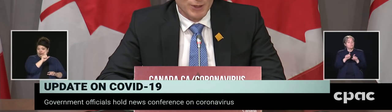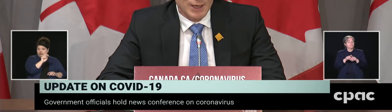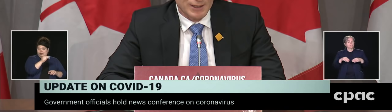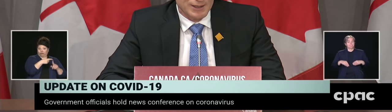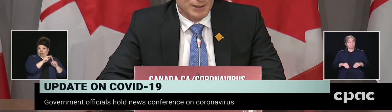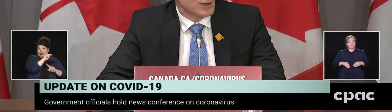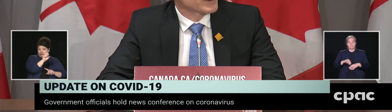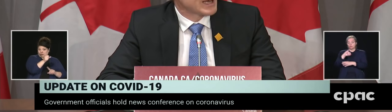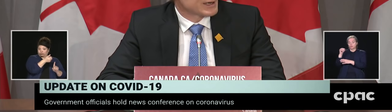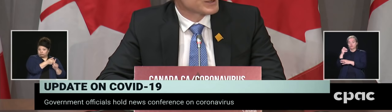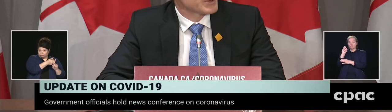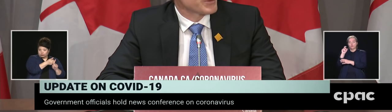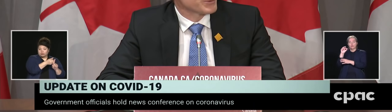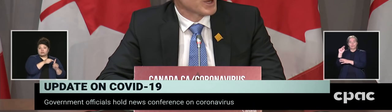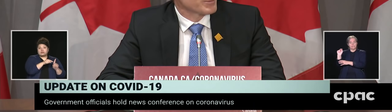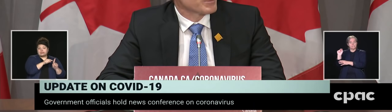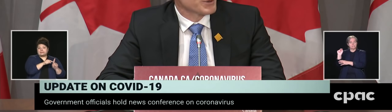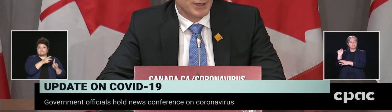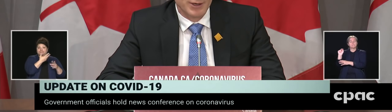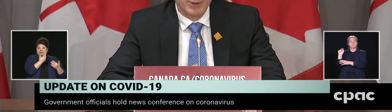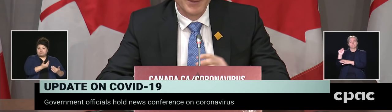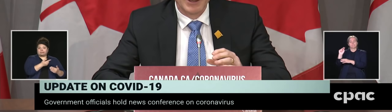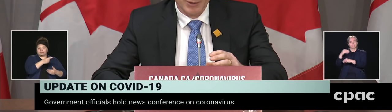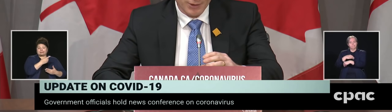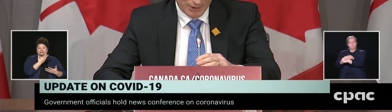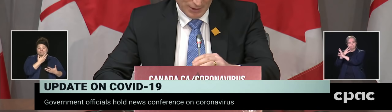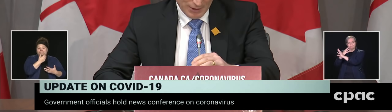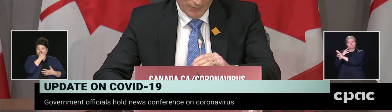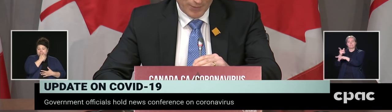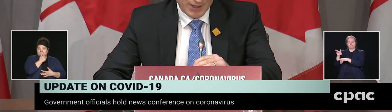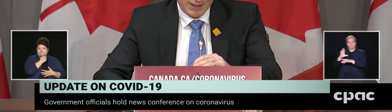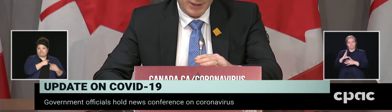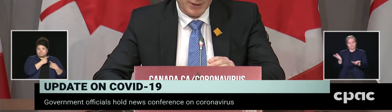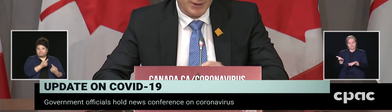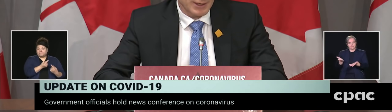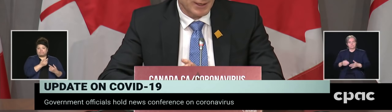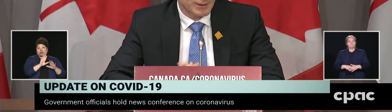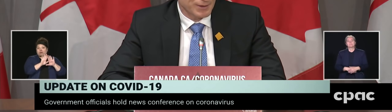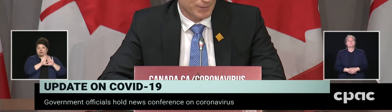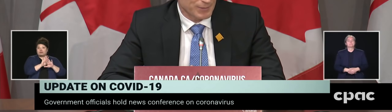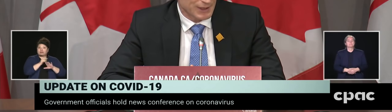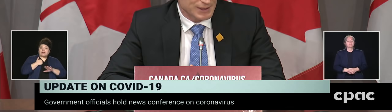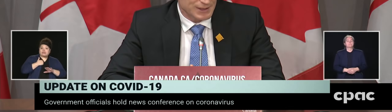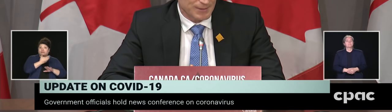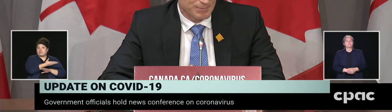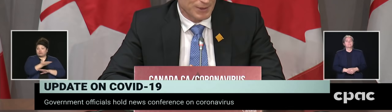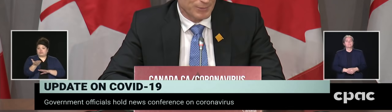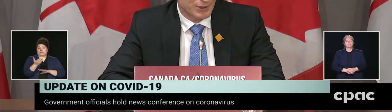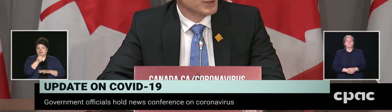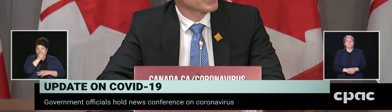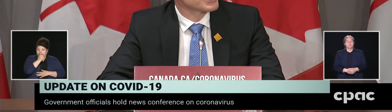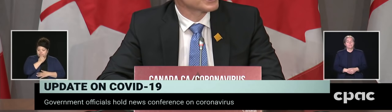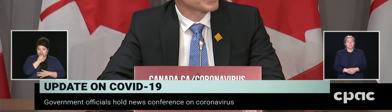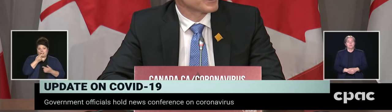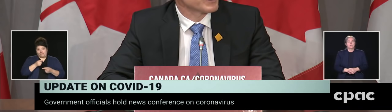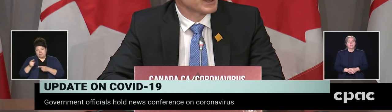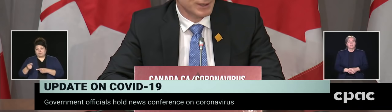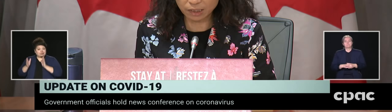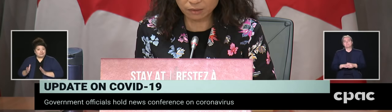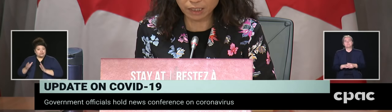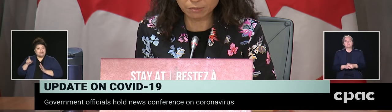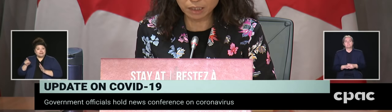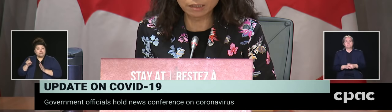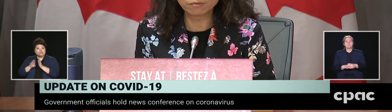been through a lot, and indeed all of Canada has been through a lot, but in particular I want to thank her for being here because in particular she is